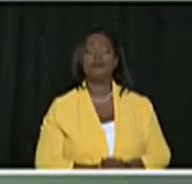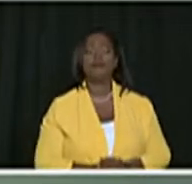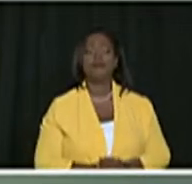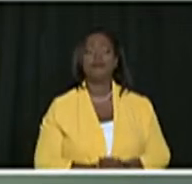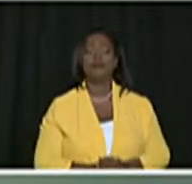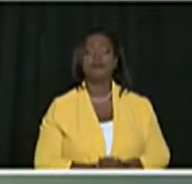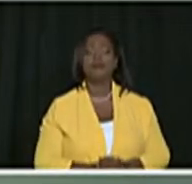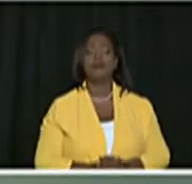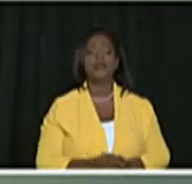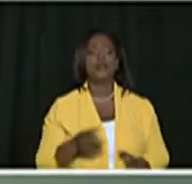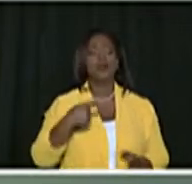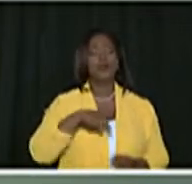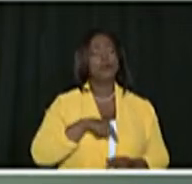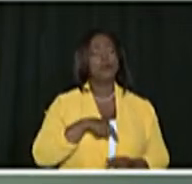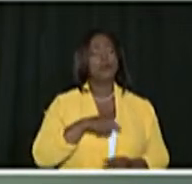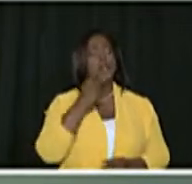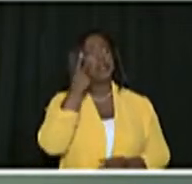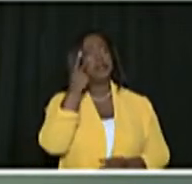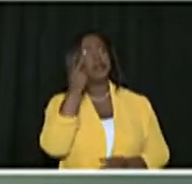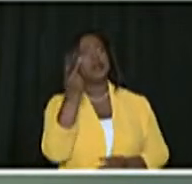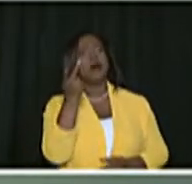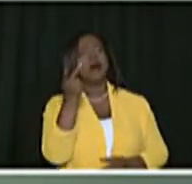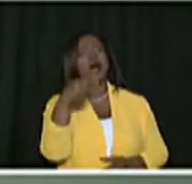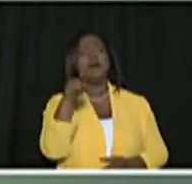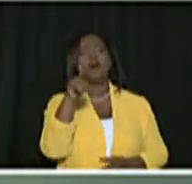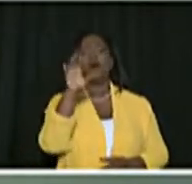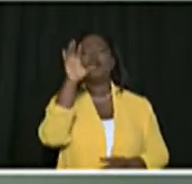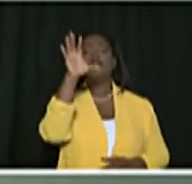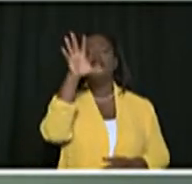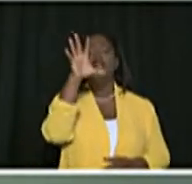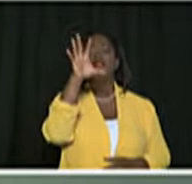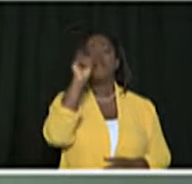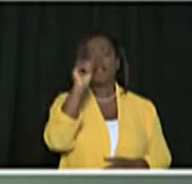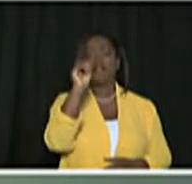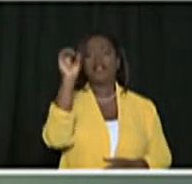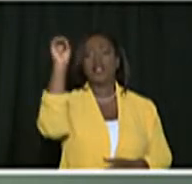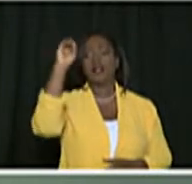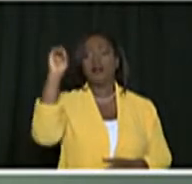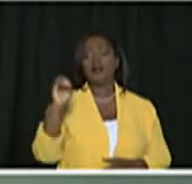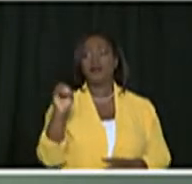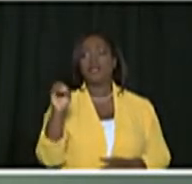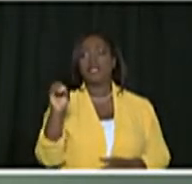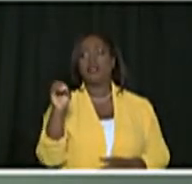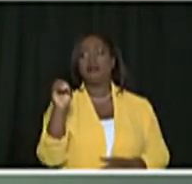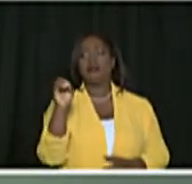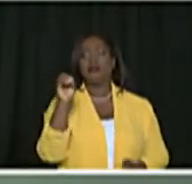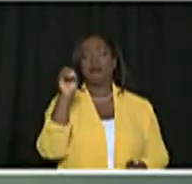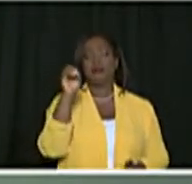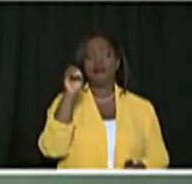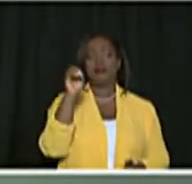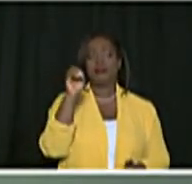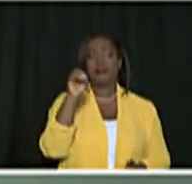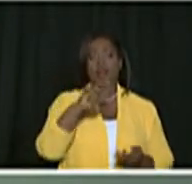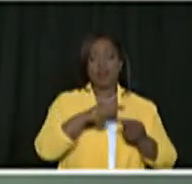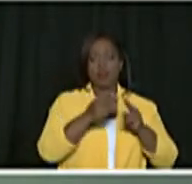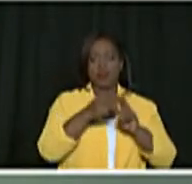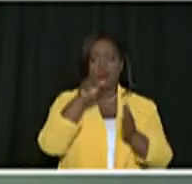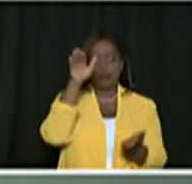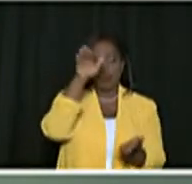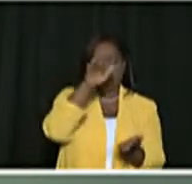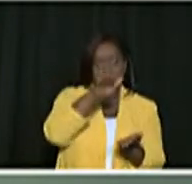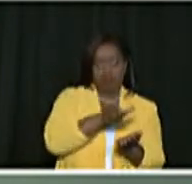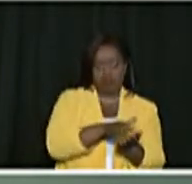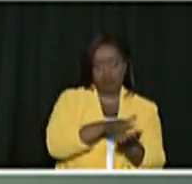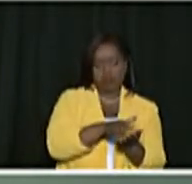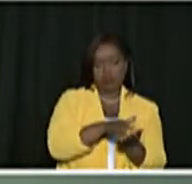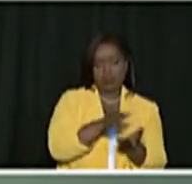almost a 50% reduction in the number of reports received during since March. So, if I can give you an